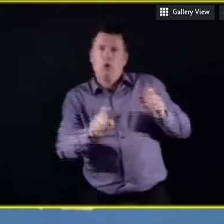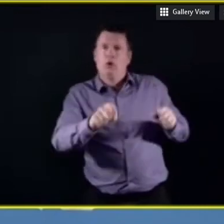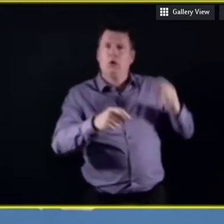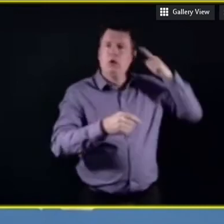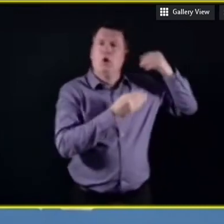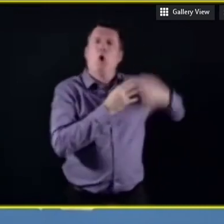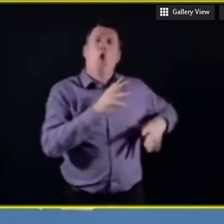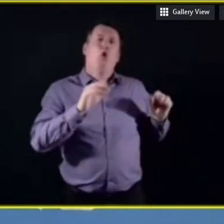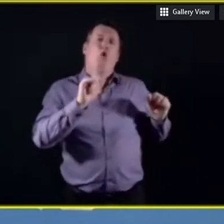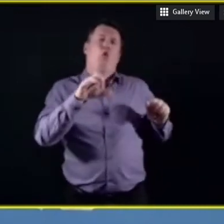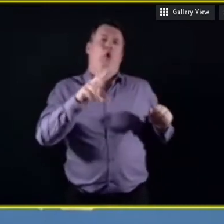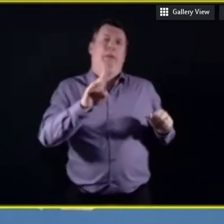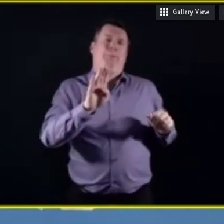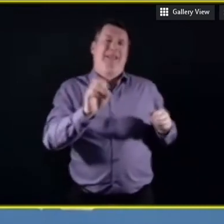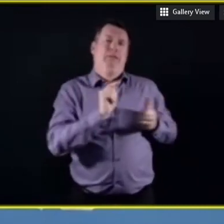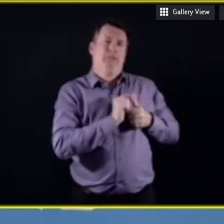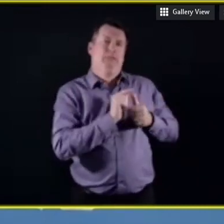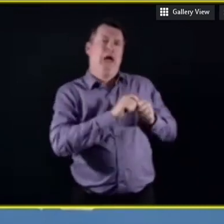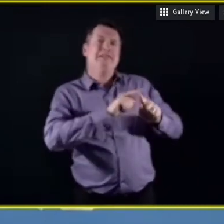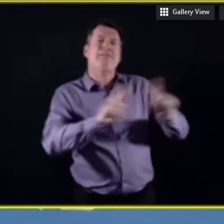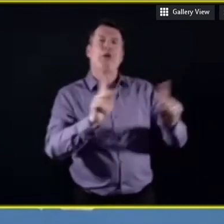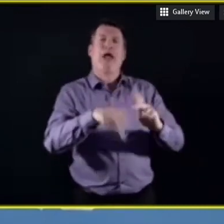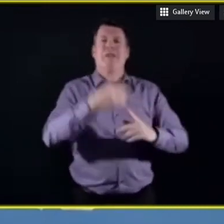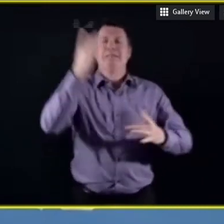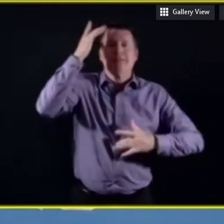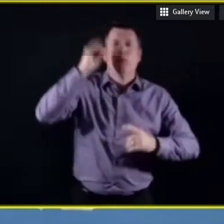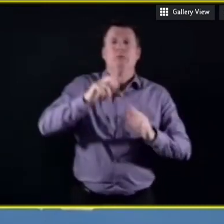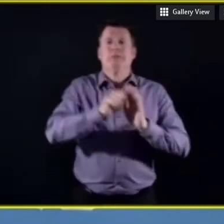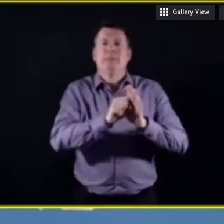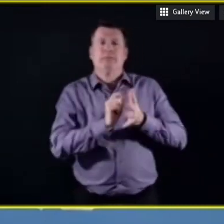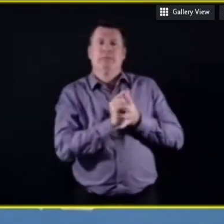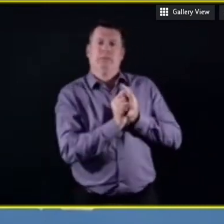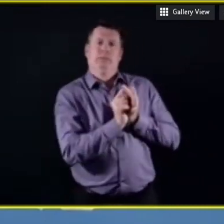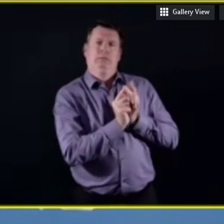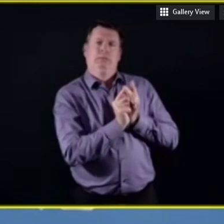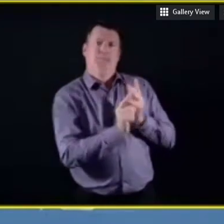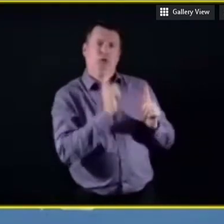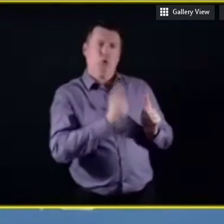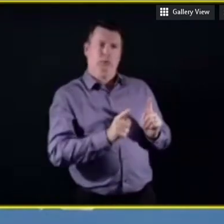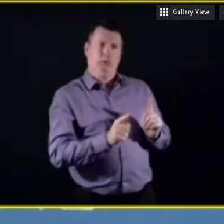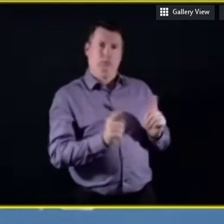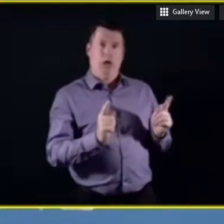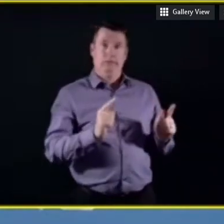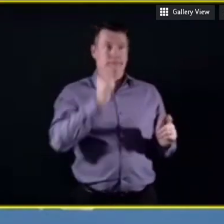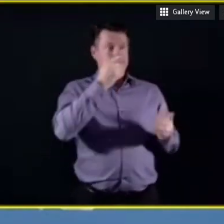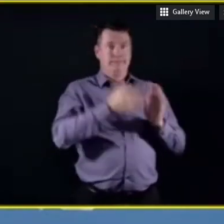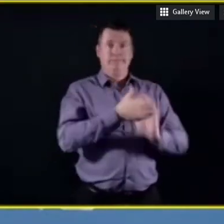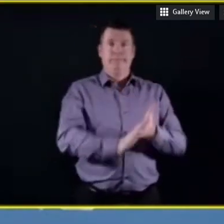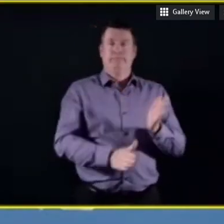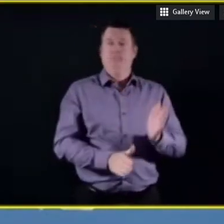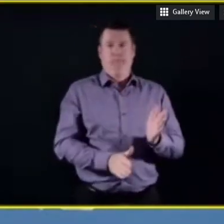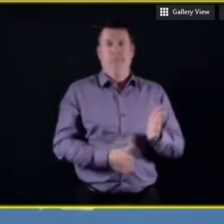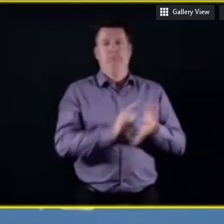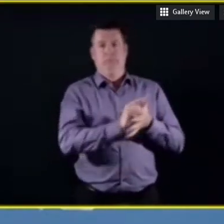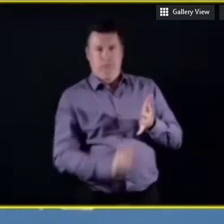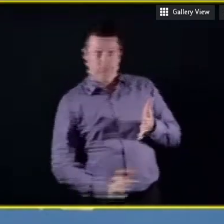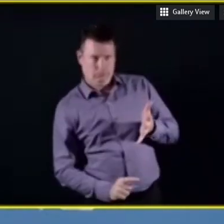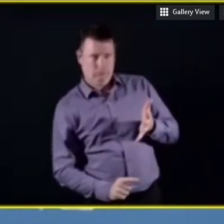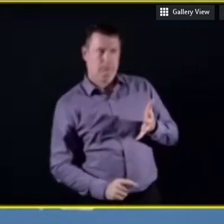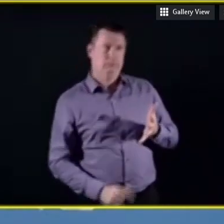Medicine hotline numbers if you want to be established with a primary care physician. we're there to help guide patients